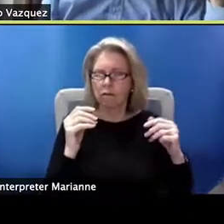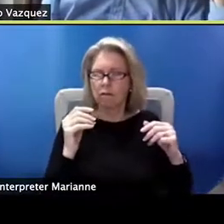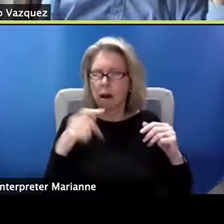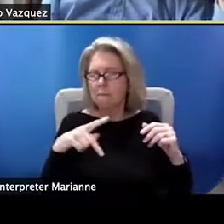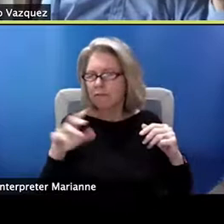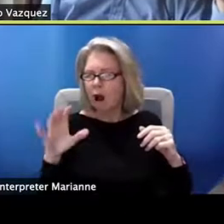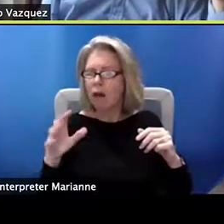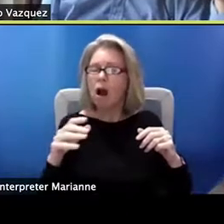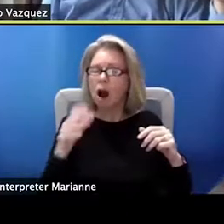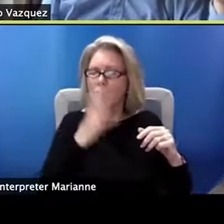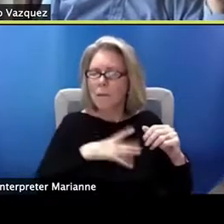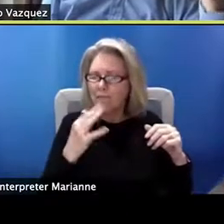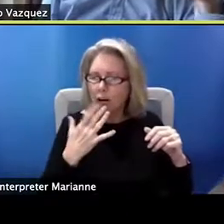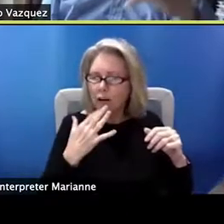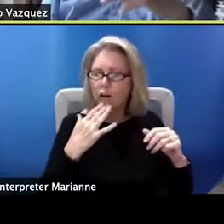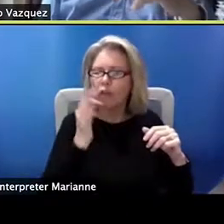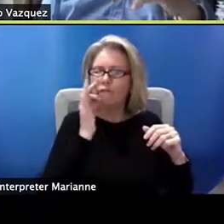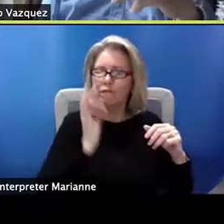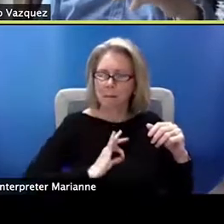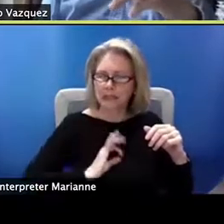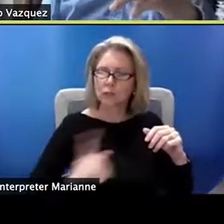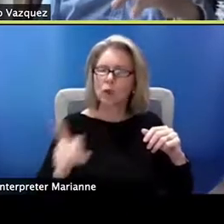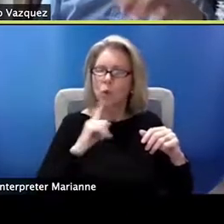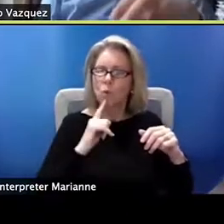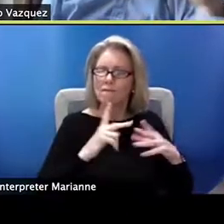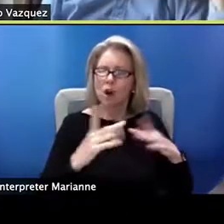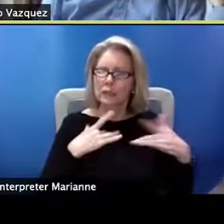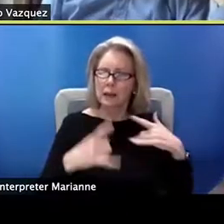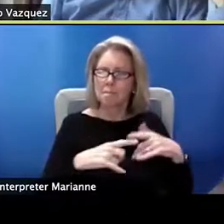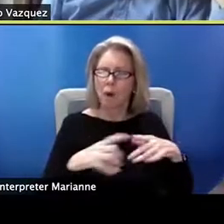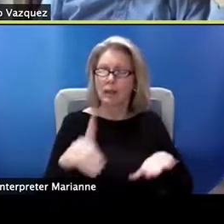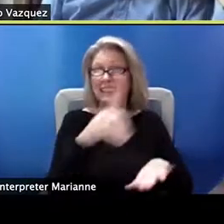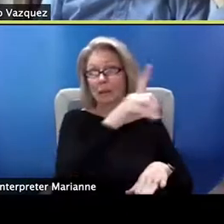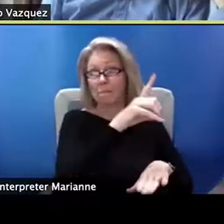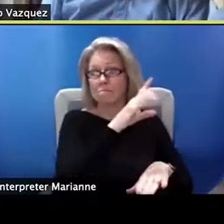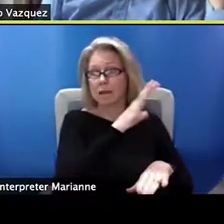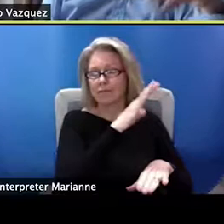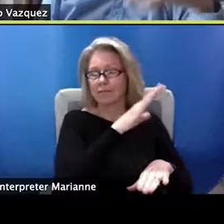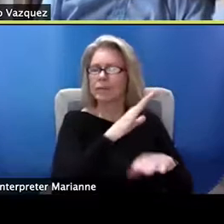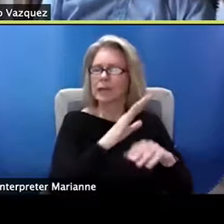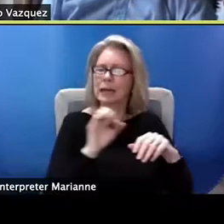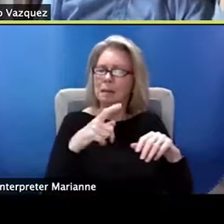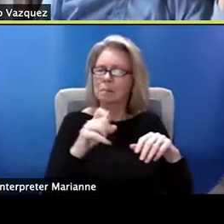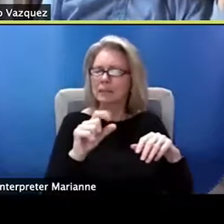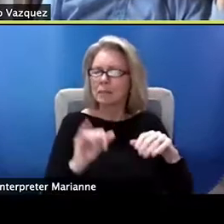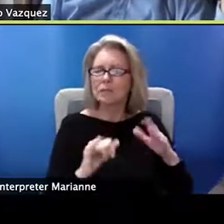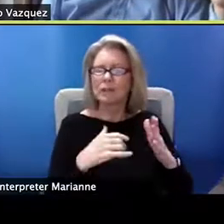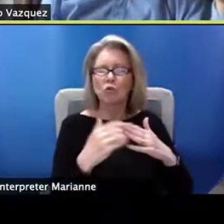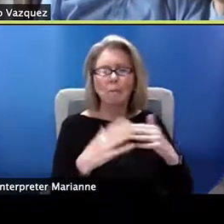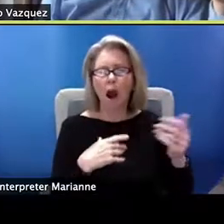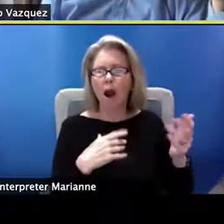So they were very concerned about how the dominant epistemology, no matter how sophisticated it is or how critical it